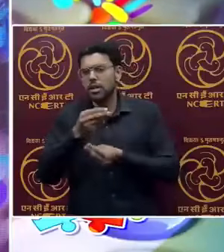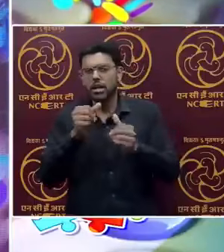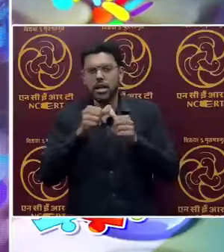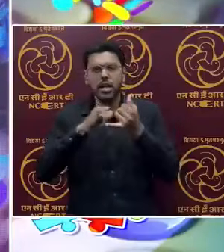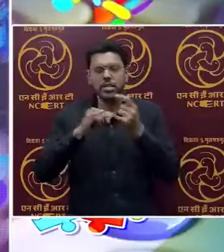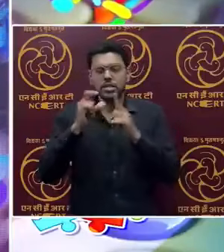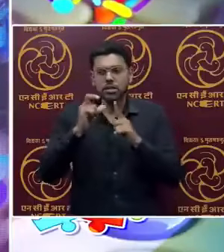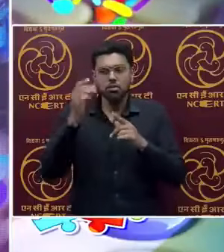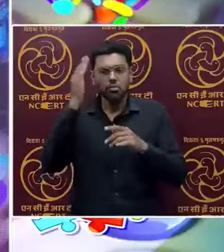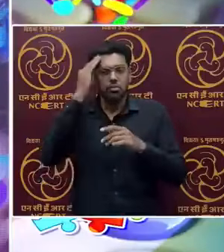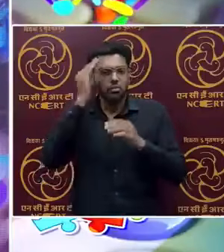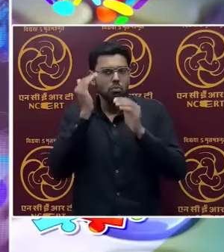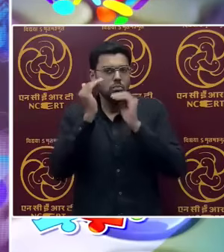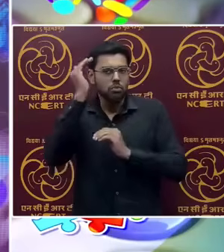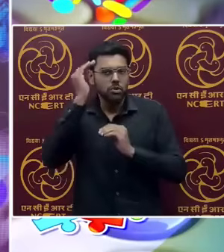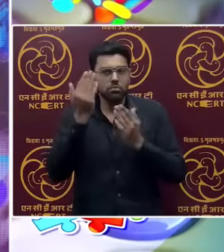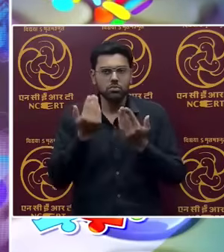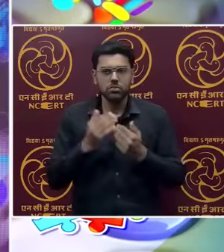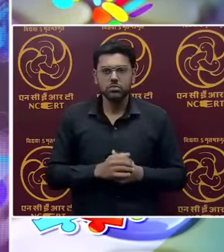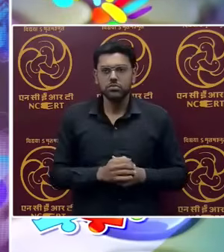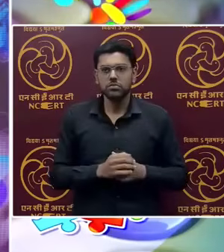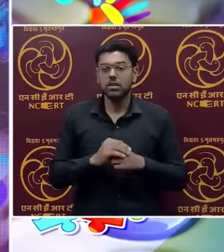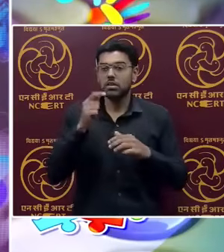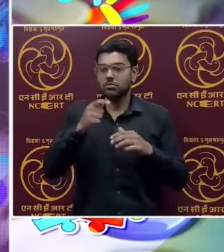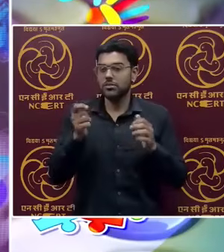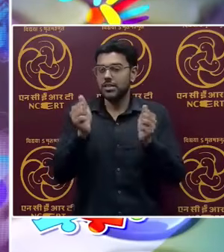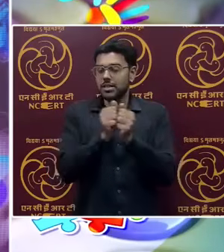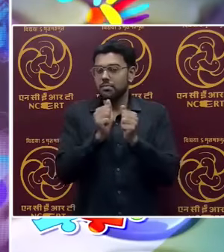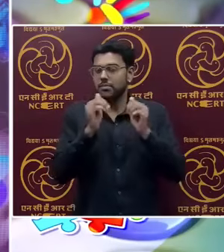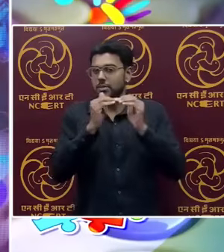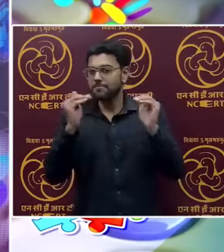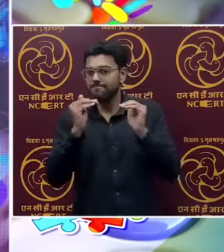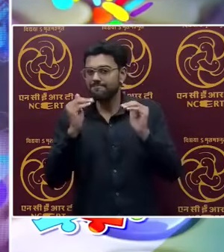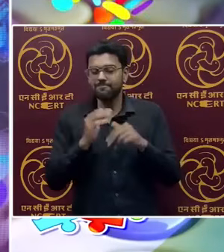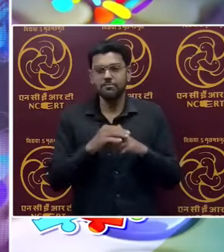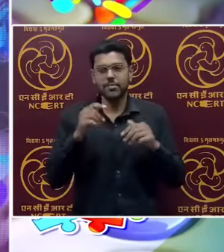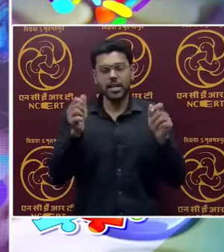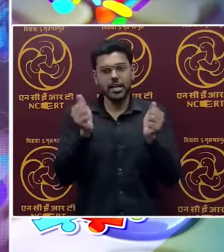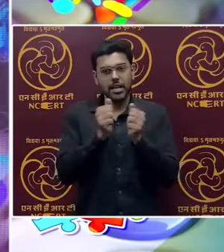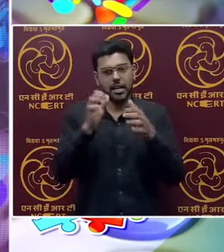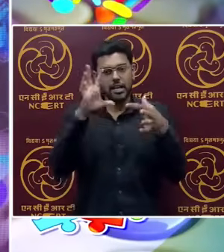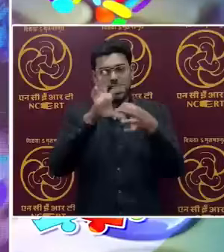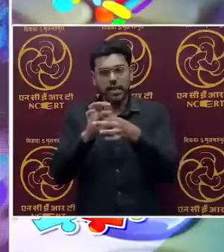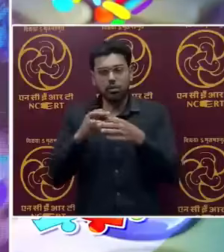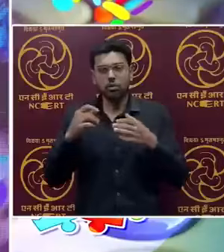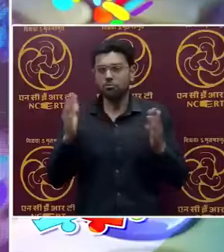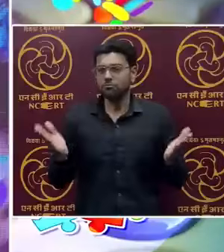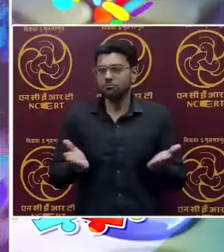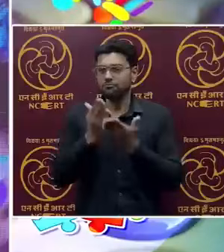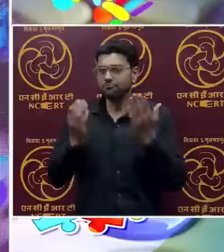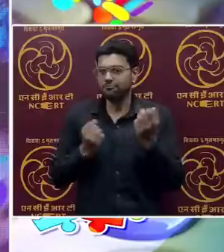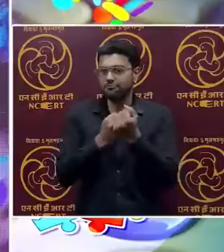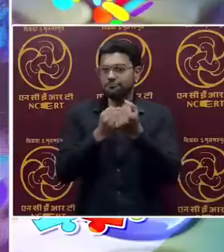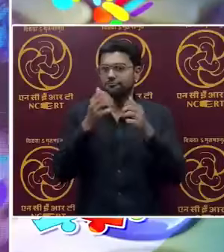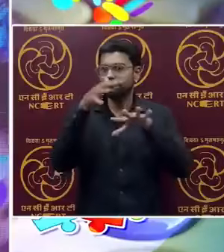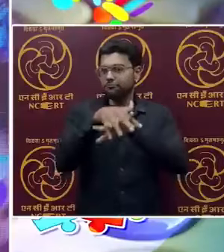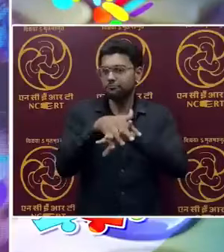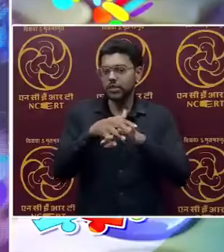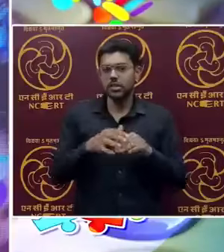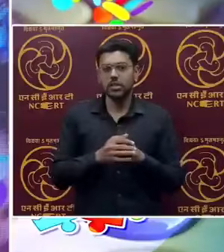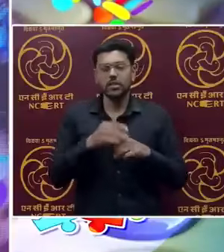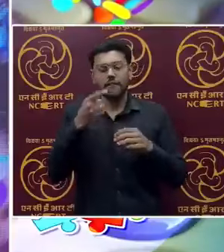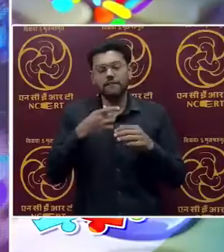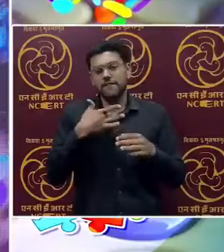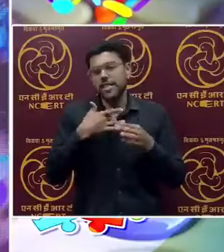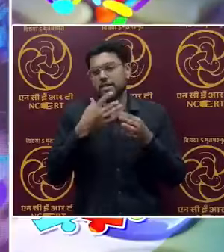know more about it so that you can try to bring them on the same page and be an ally and promote inclusion. So whatever it is, feel